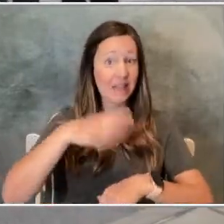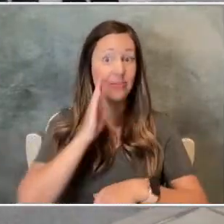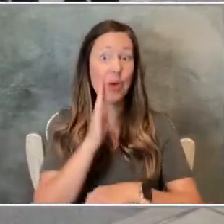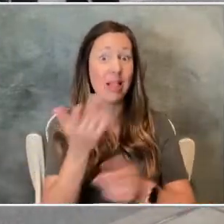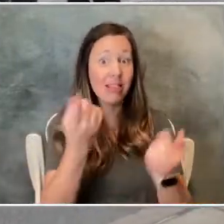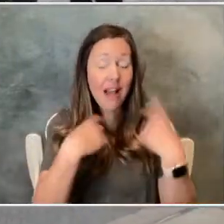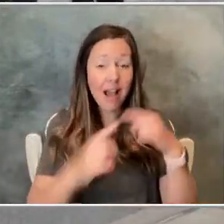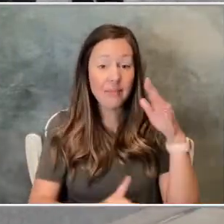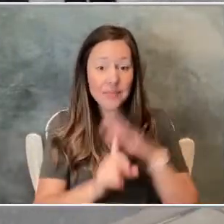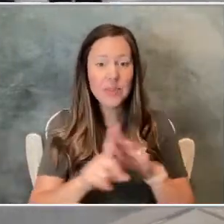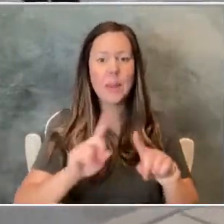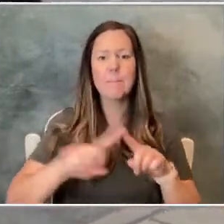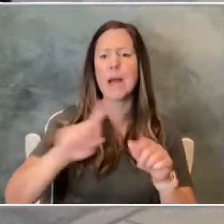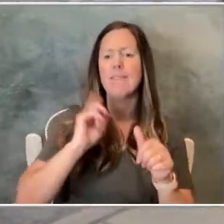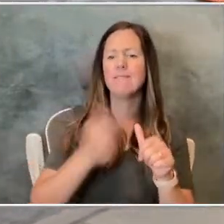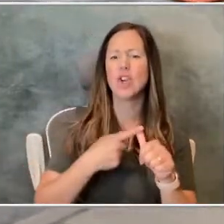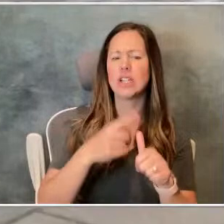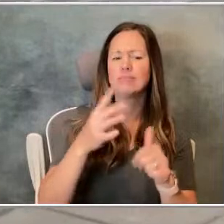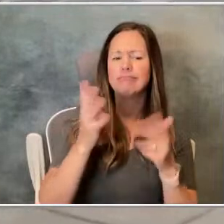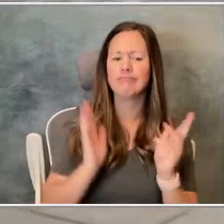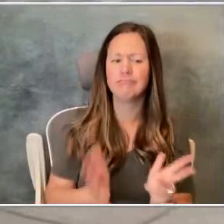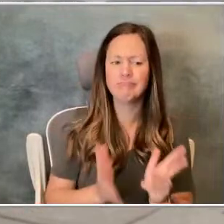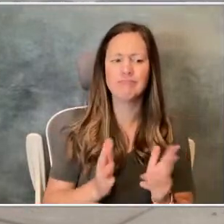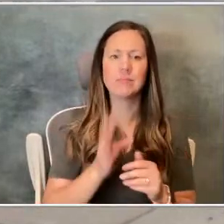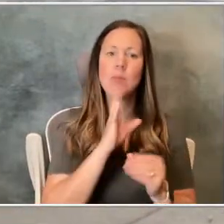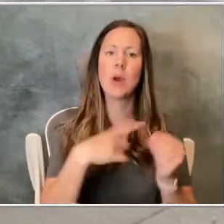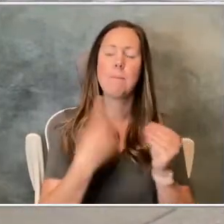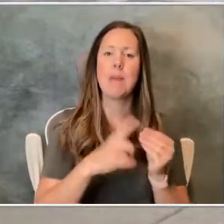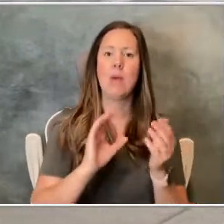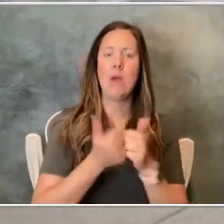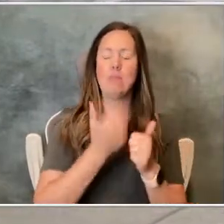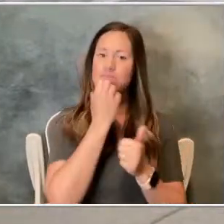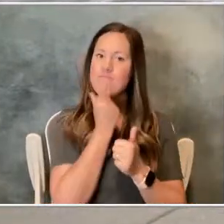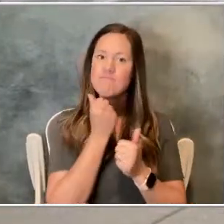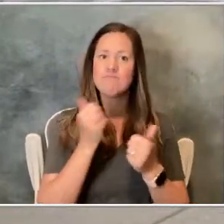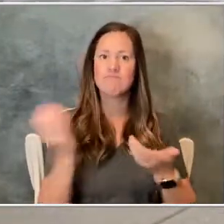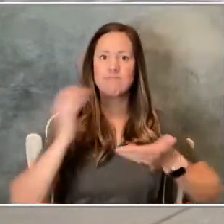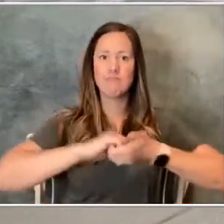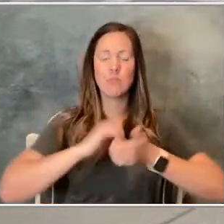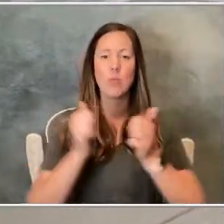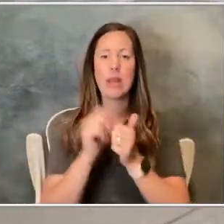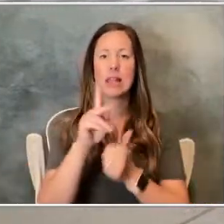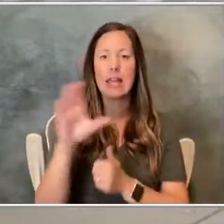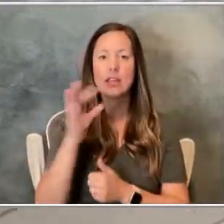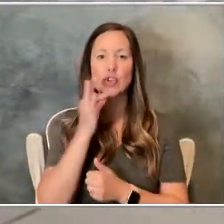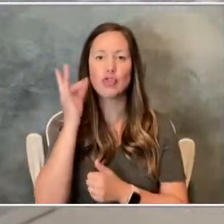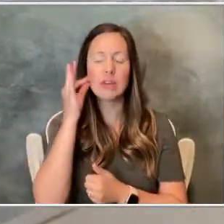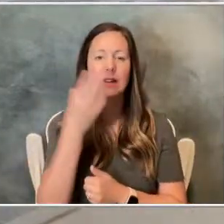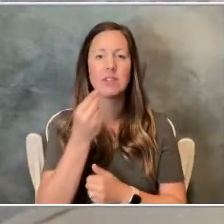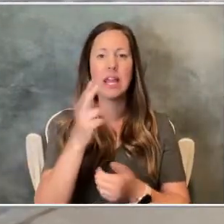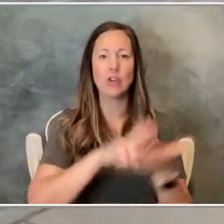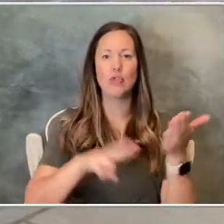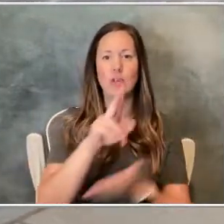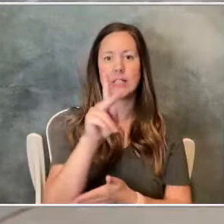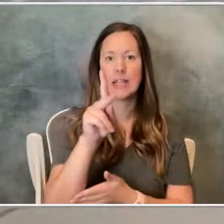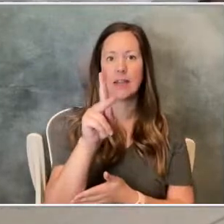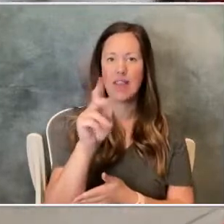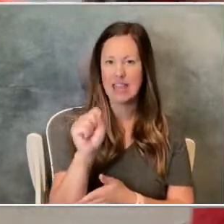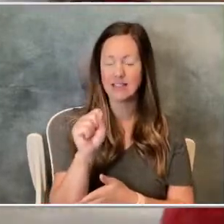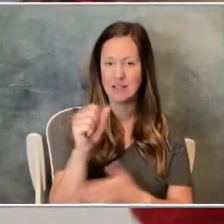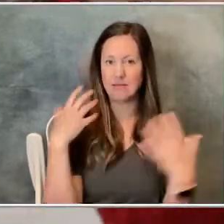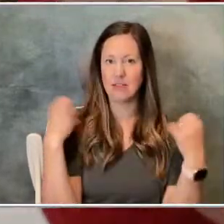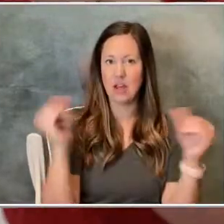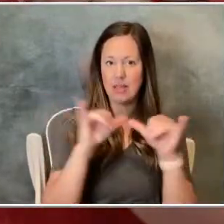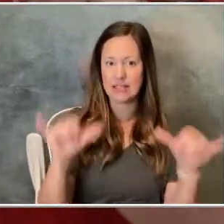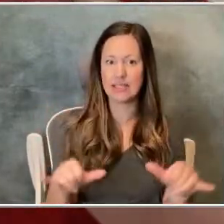talk to Tammy Peterman about how special this partnership is between the Kansas City Chiefs and the University of Kansas Health System. Great question.